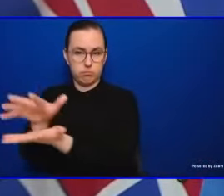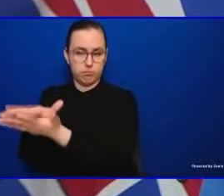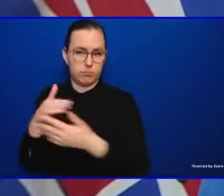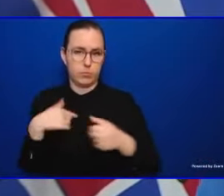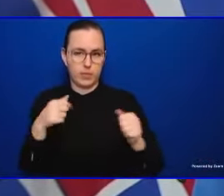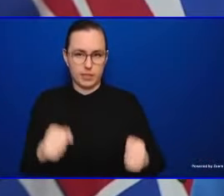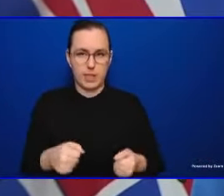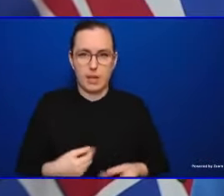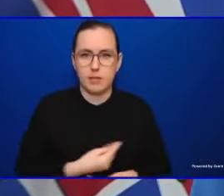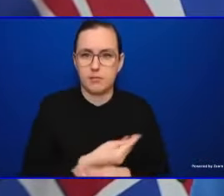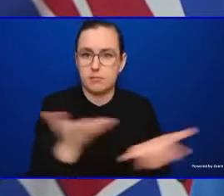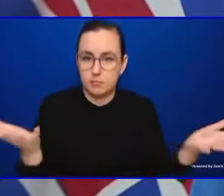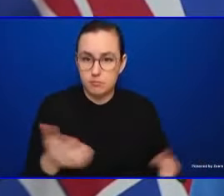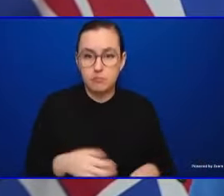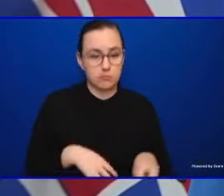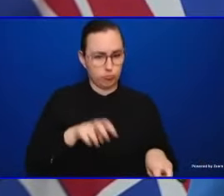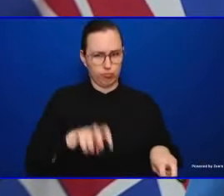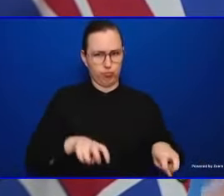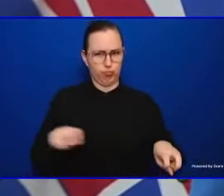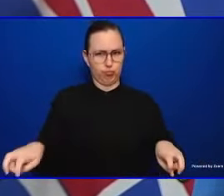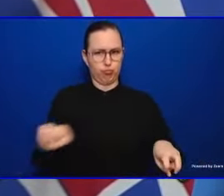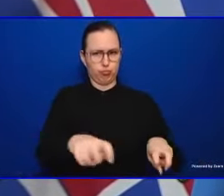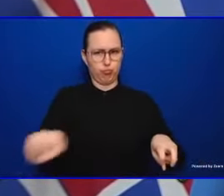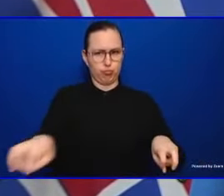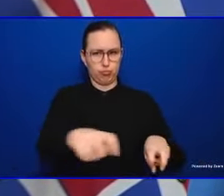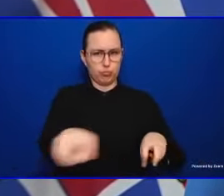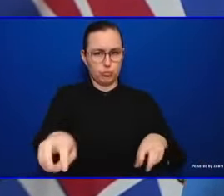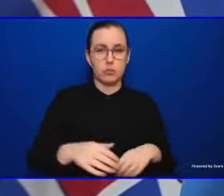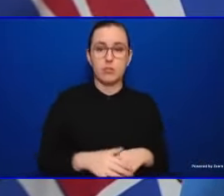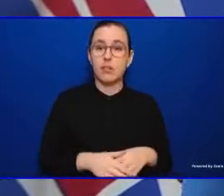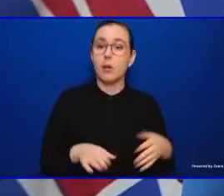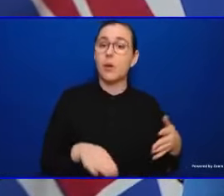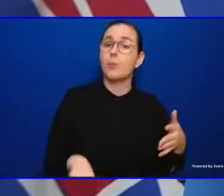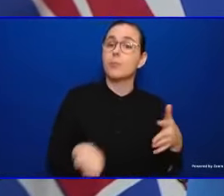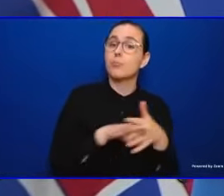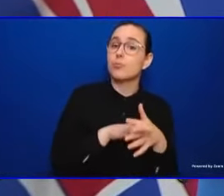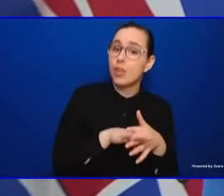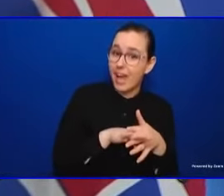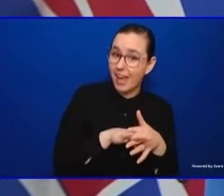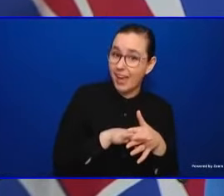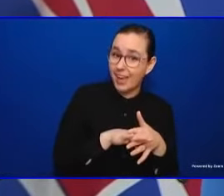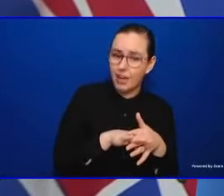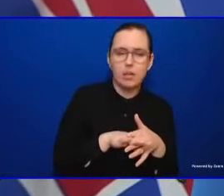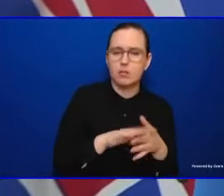break times. We will be shifting to virtual assemblies, virtual staff